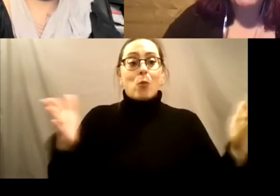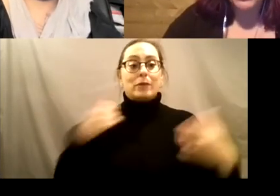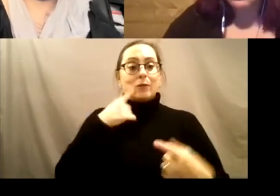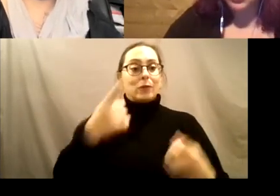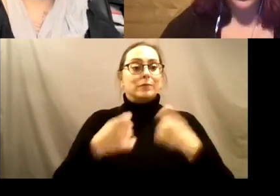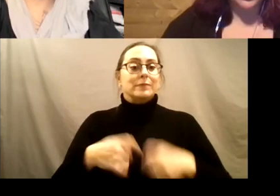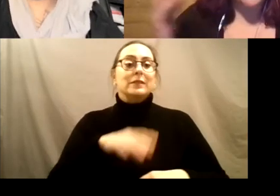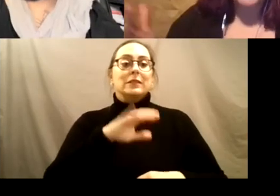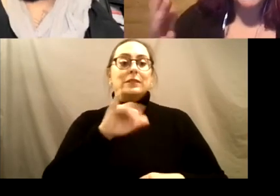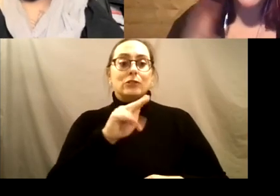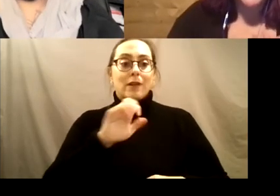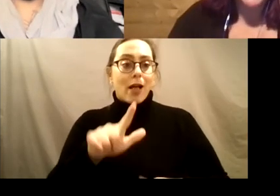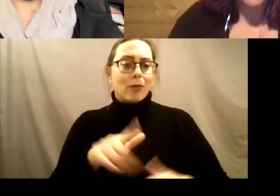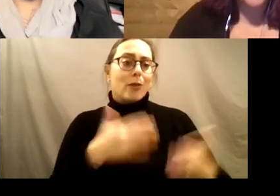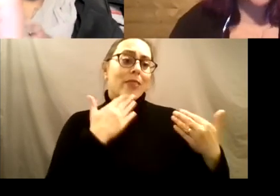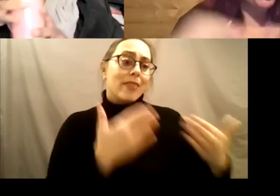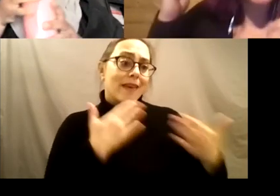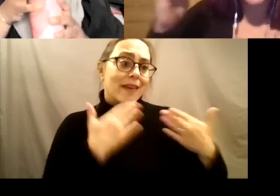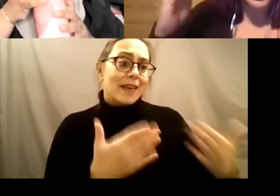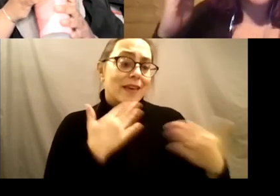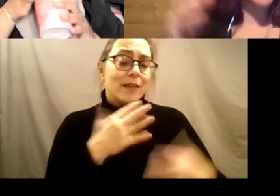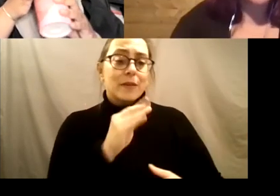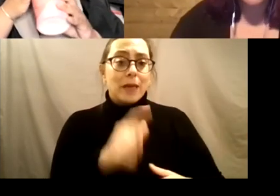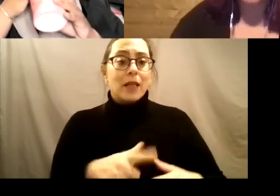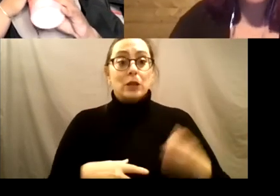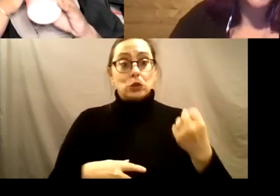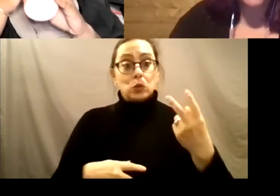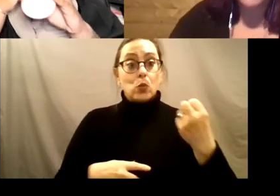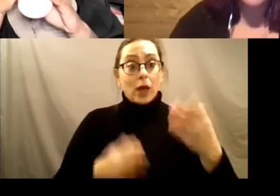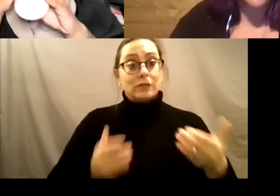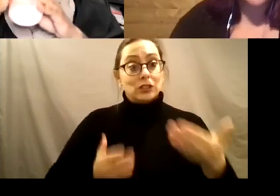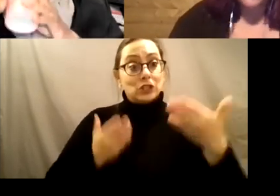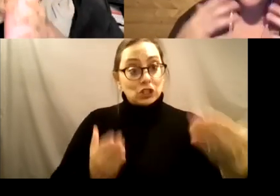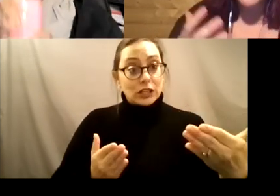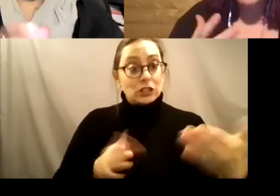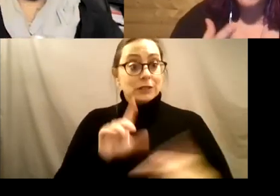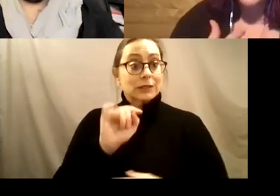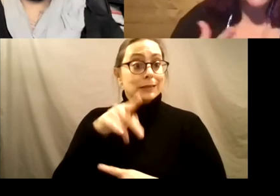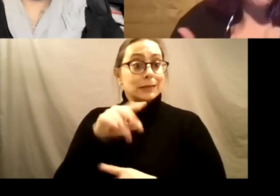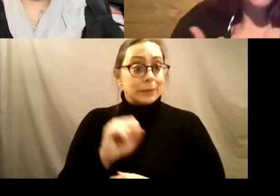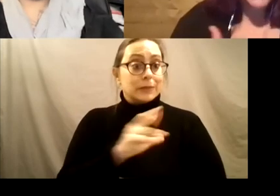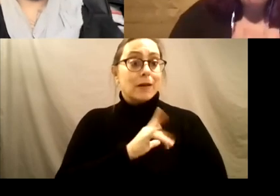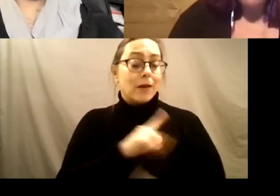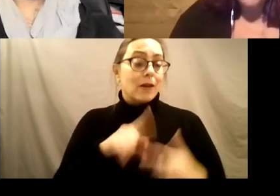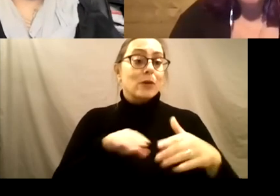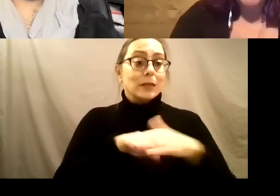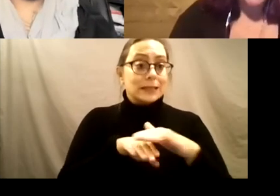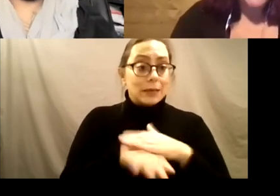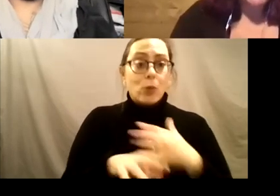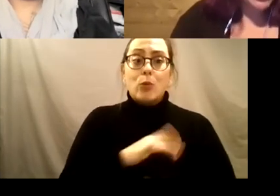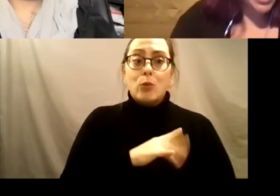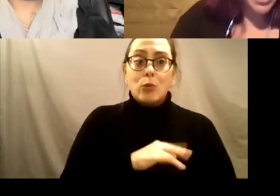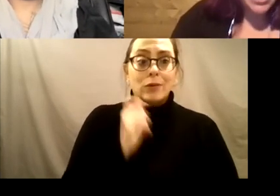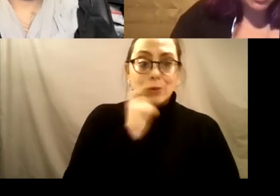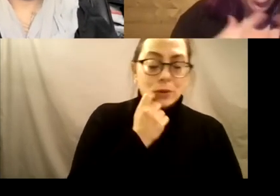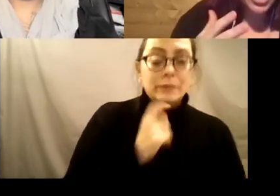Mel. That was wonderful. So great to hear all those 12 suggestions, just really great accessibility tips. If